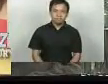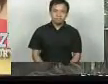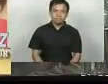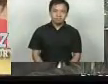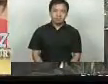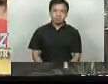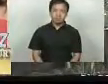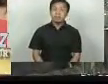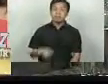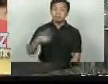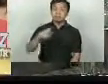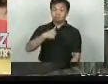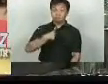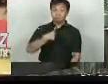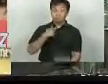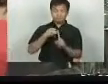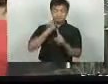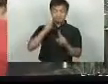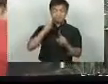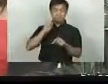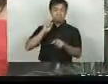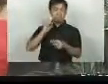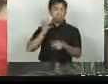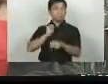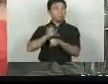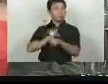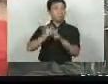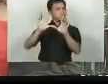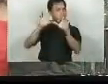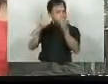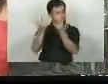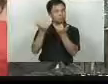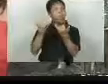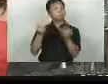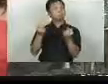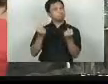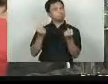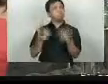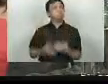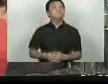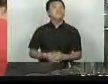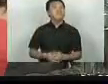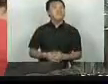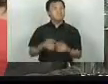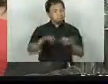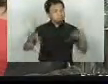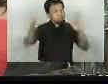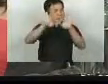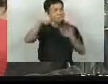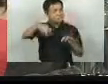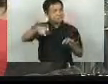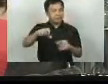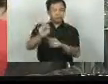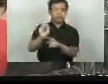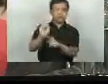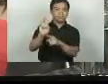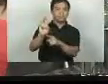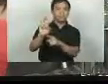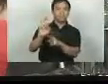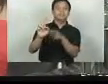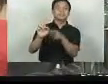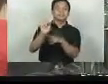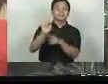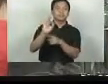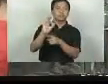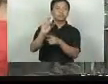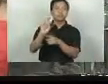Because it came from corporate world, and I know that the needs for this. When I decided to be